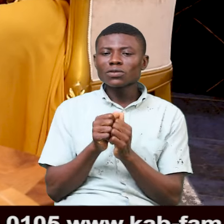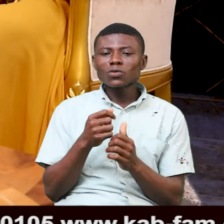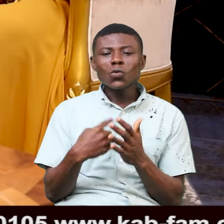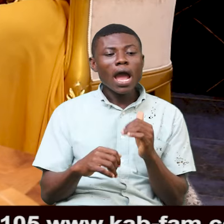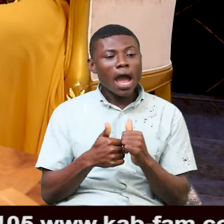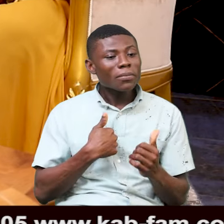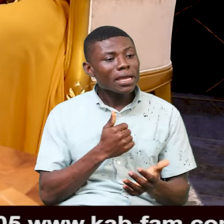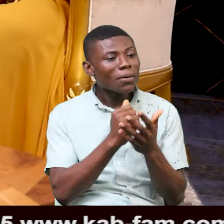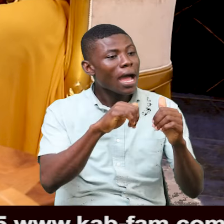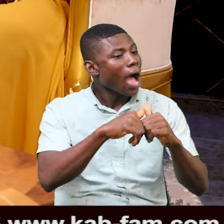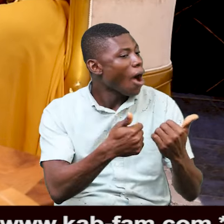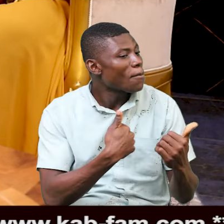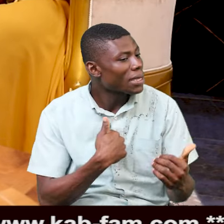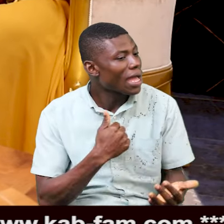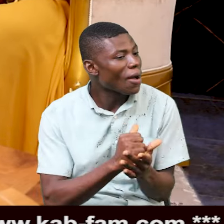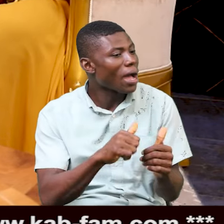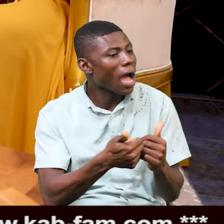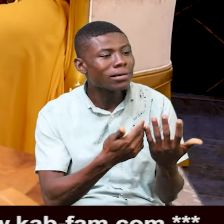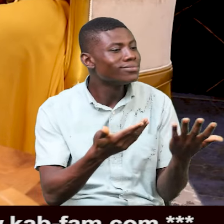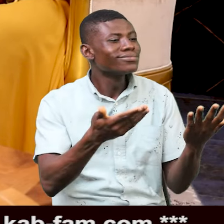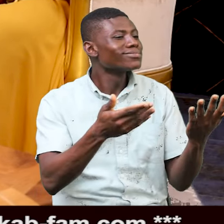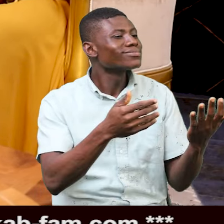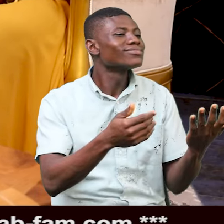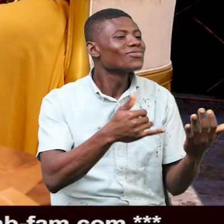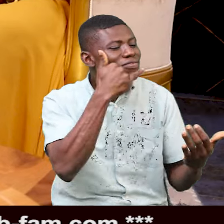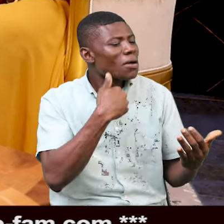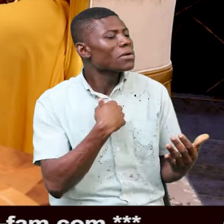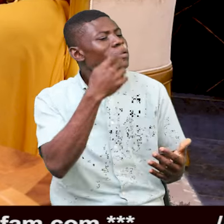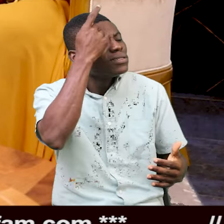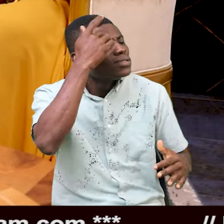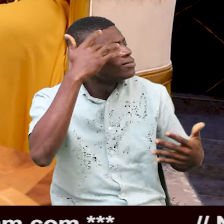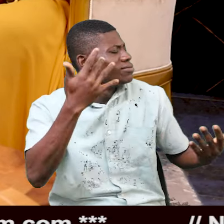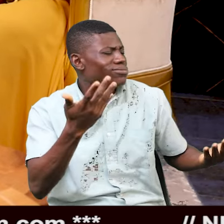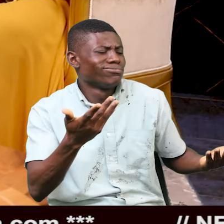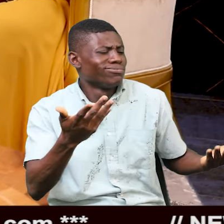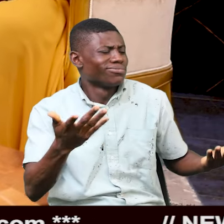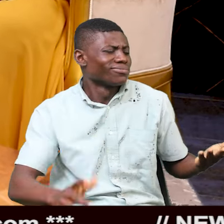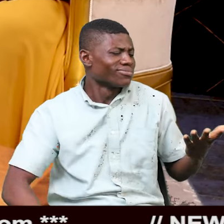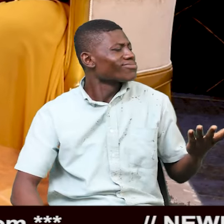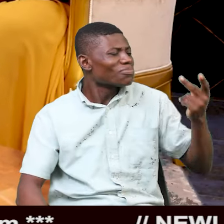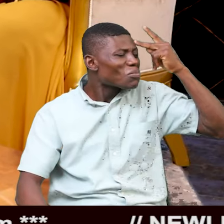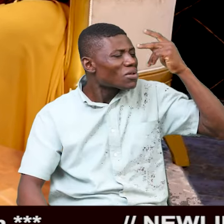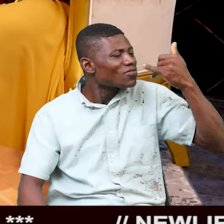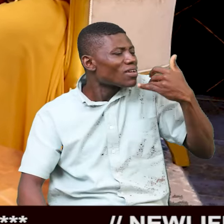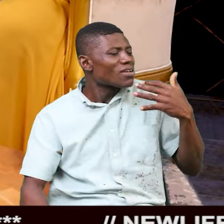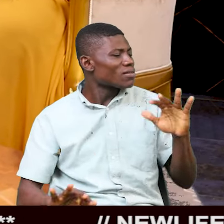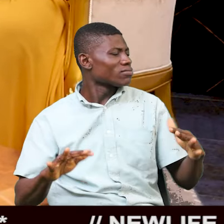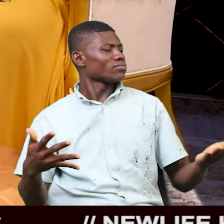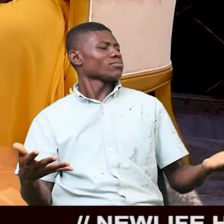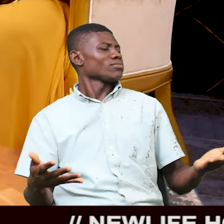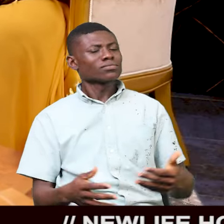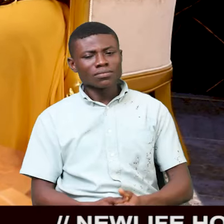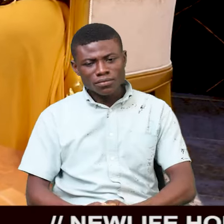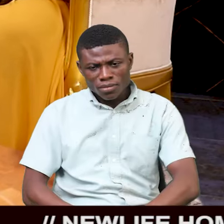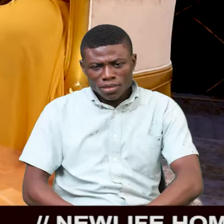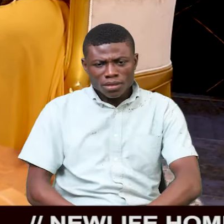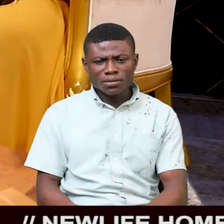saying, hey, what can I do you for? What bounds me? Me de do. Ah, papa. Ah, papa.